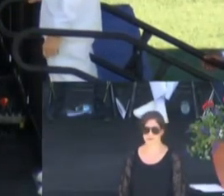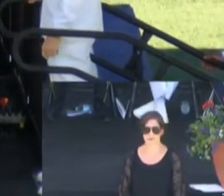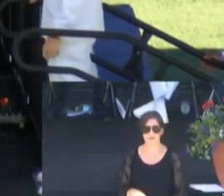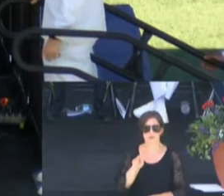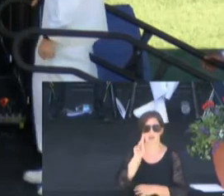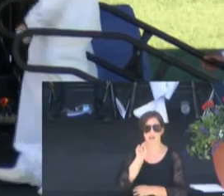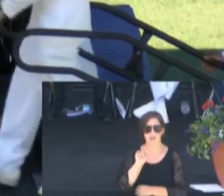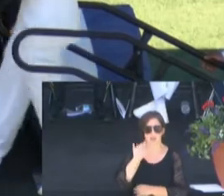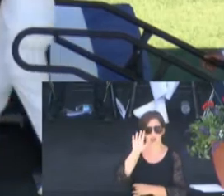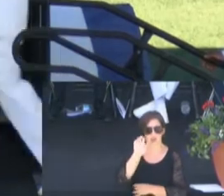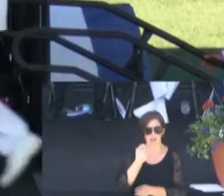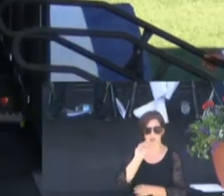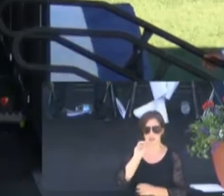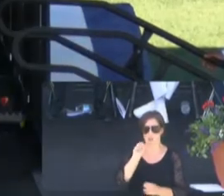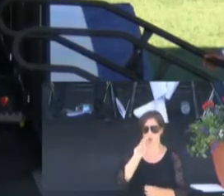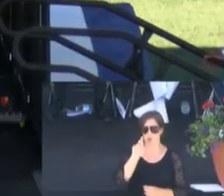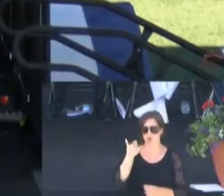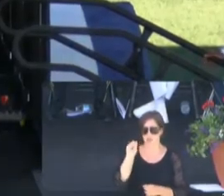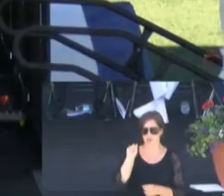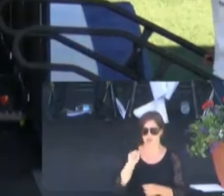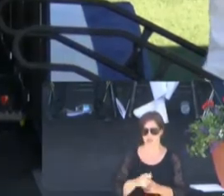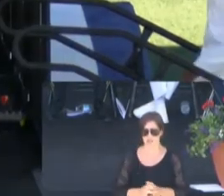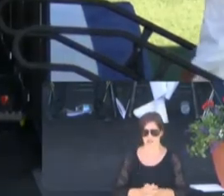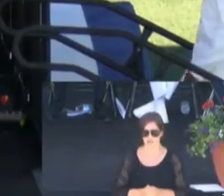Kyle Jamie Morris.